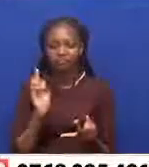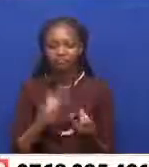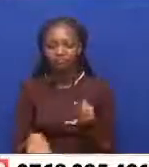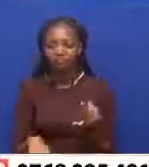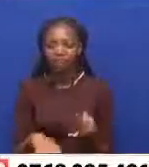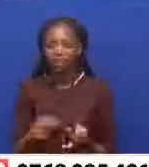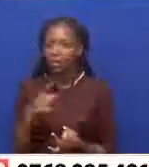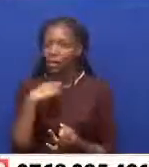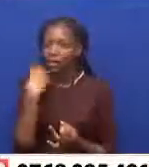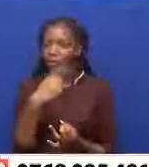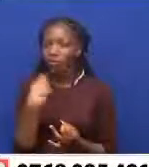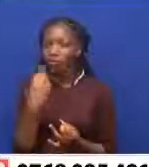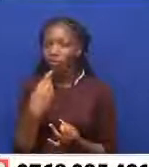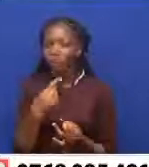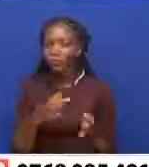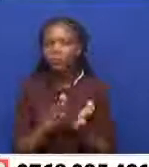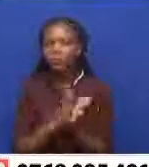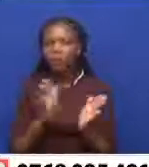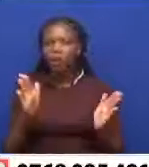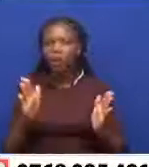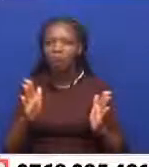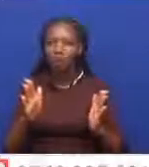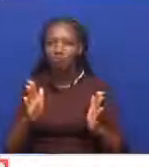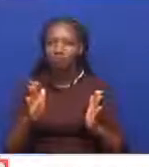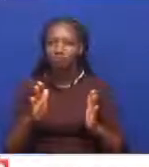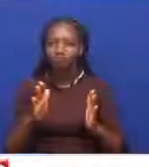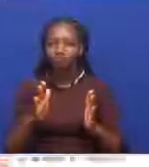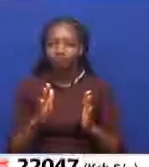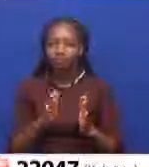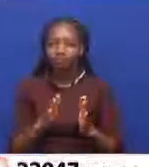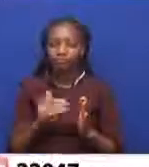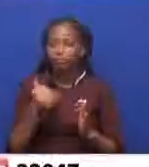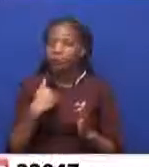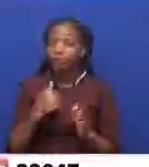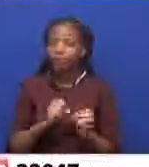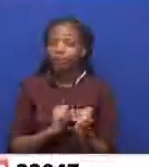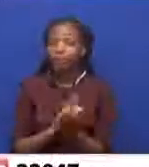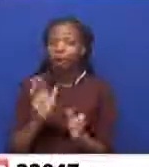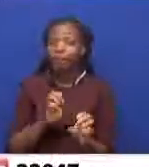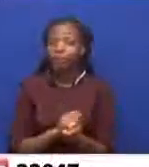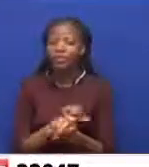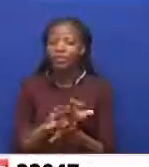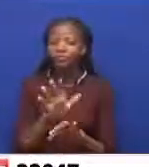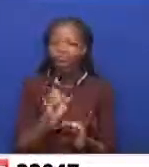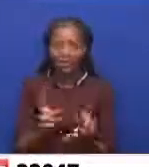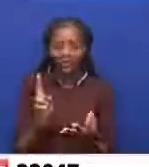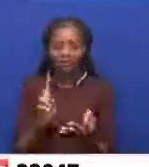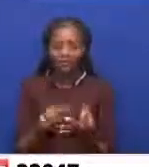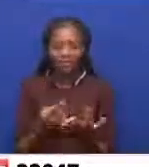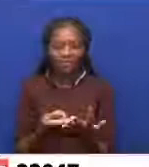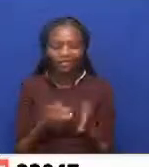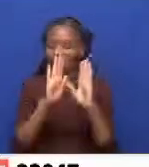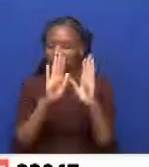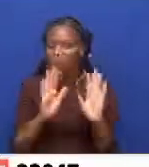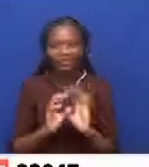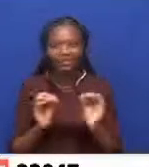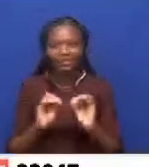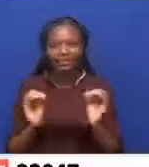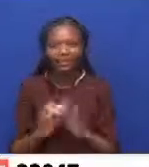who is senior, who is more influential. That really doesn't matter at